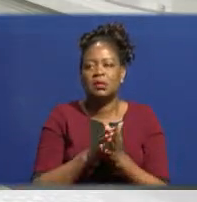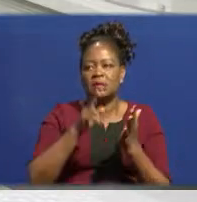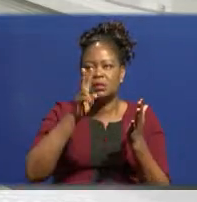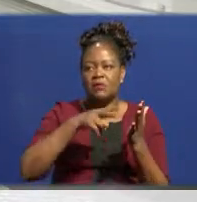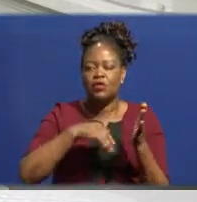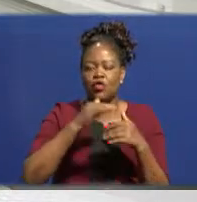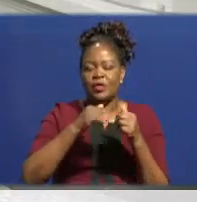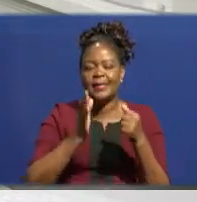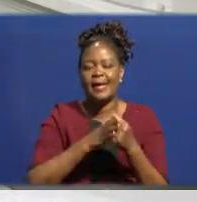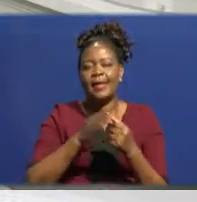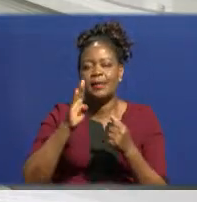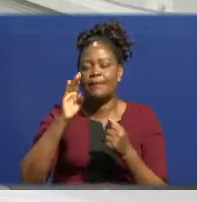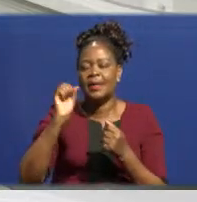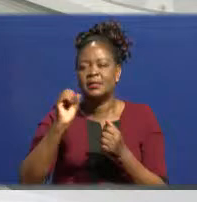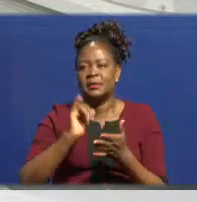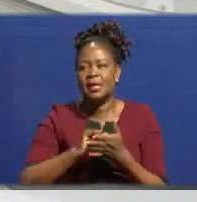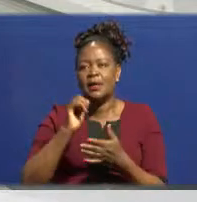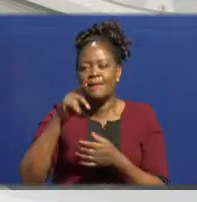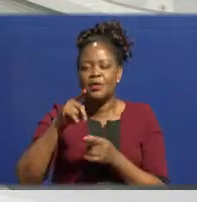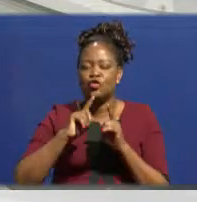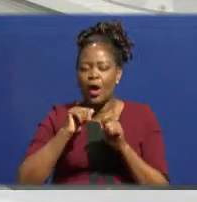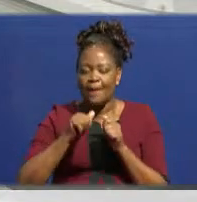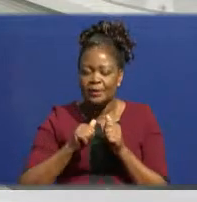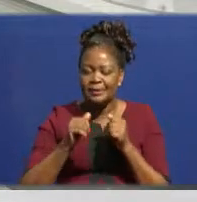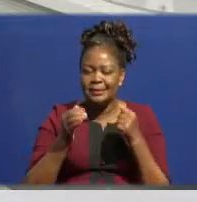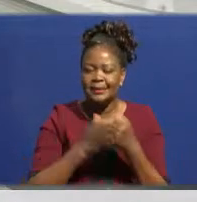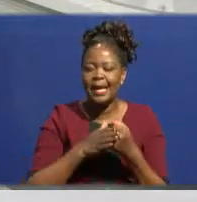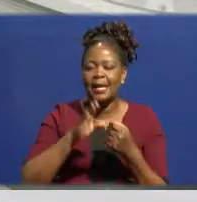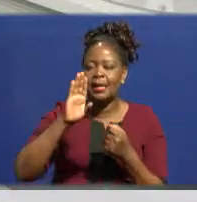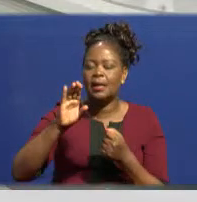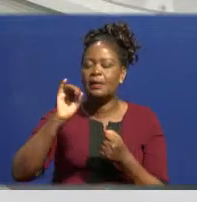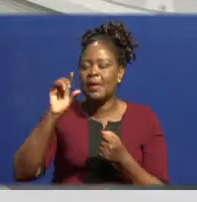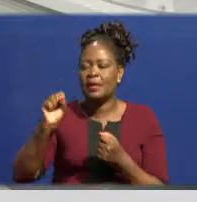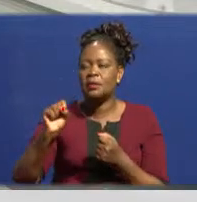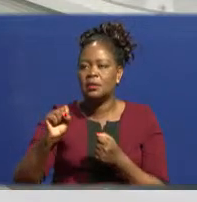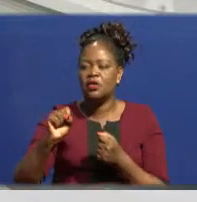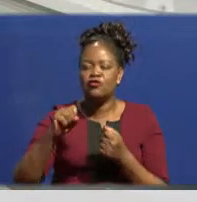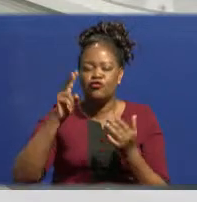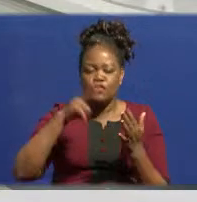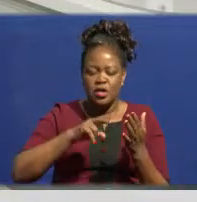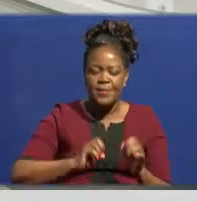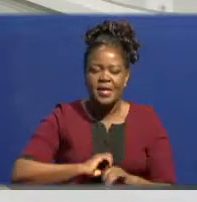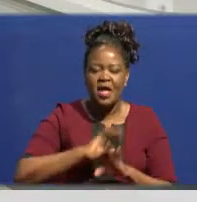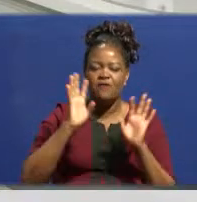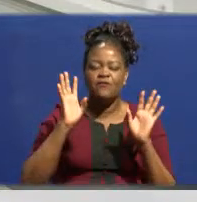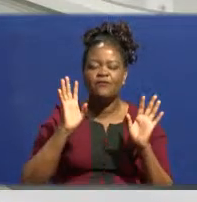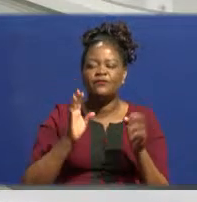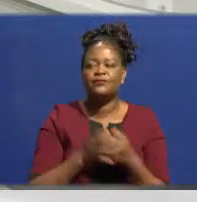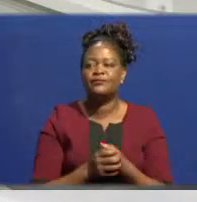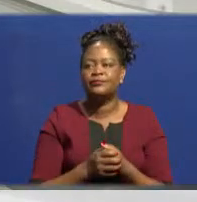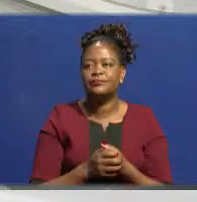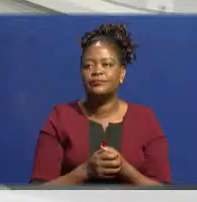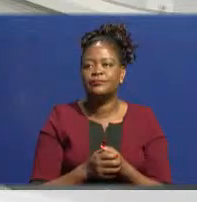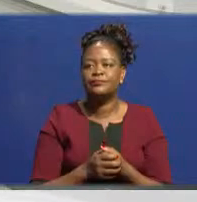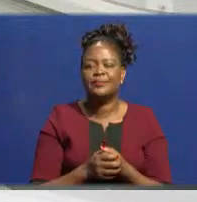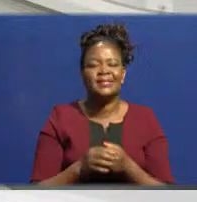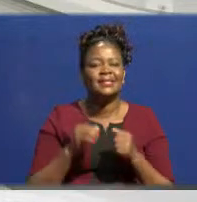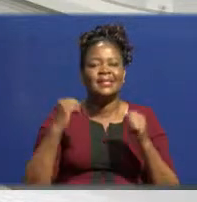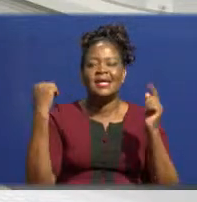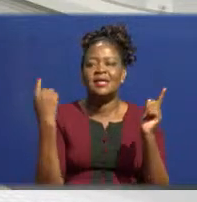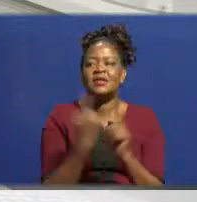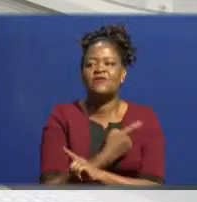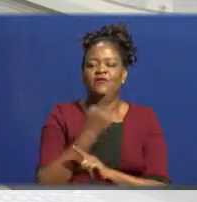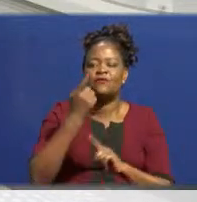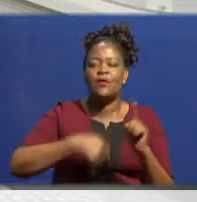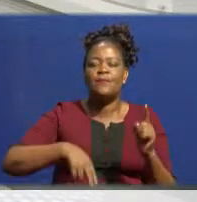9 bills that Mheshimiwa talked about. The 9 bills, if you read them carefully, it is completely different from the